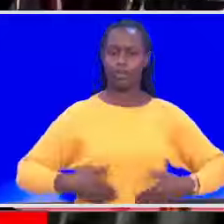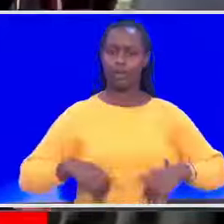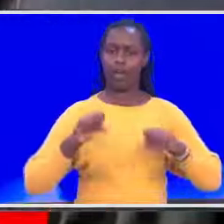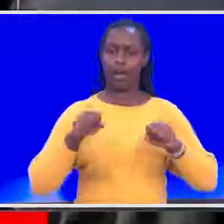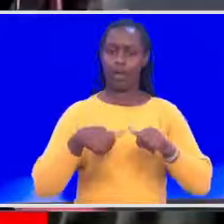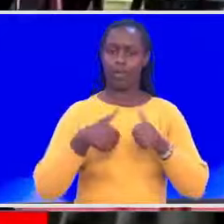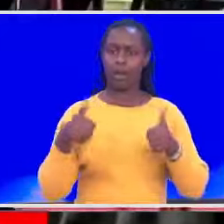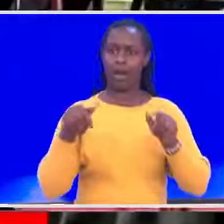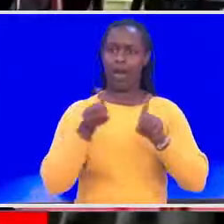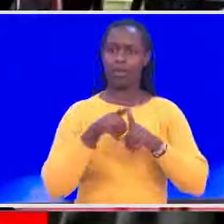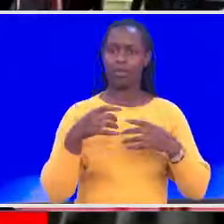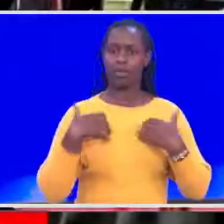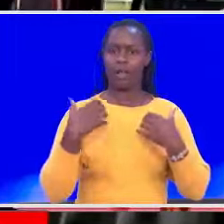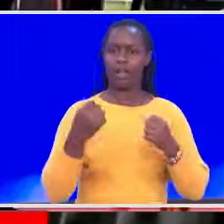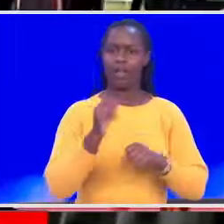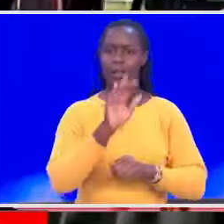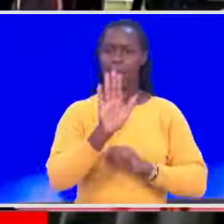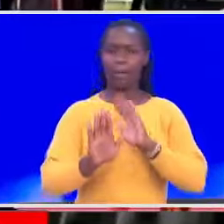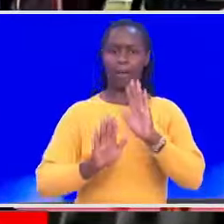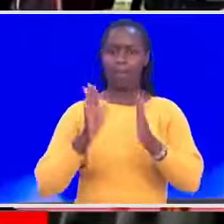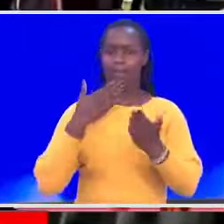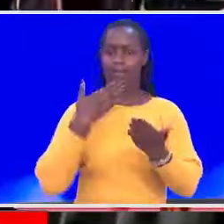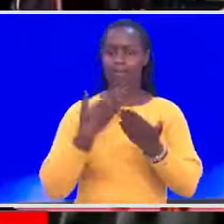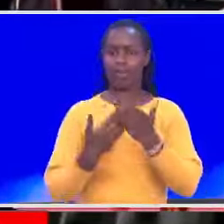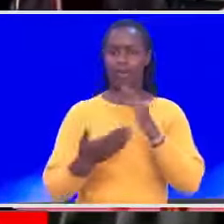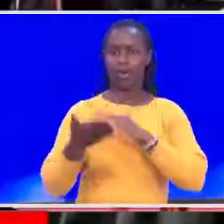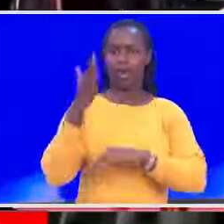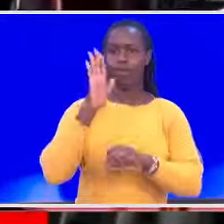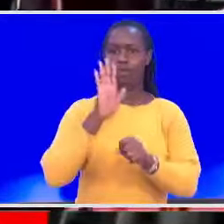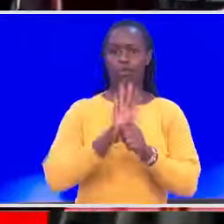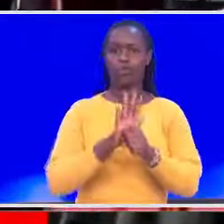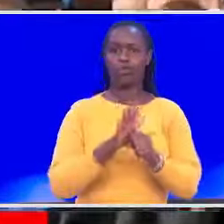health. Asante sana, and God bless all of you.